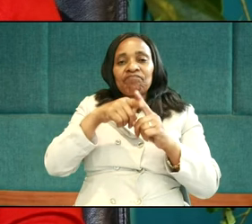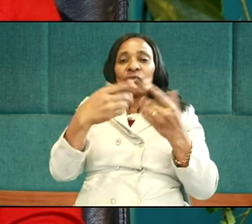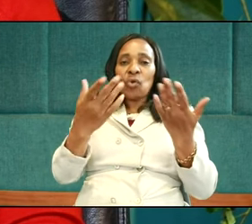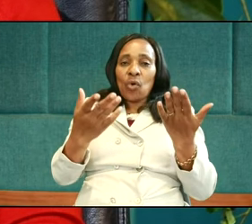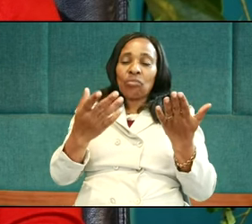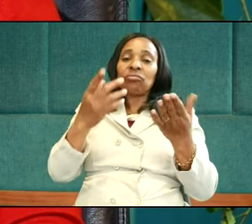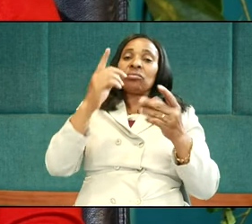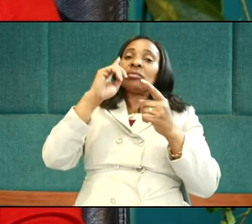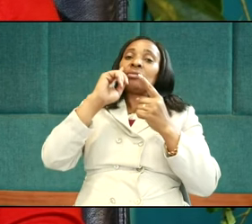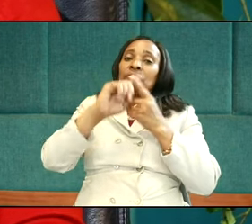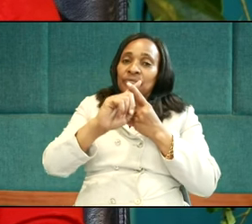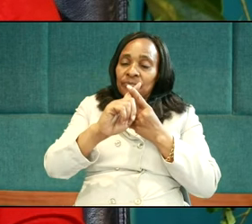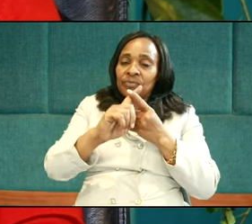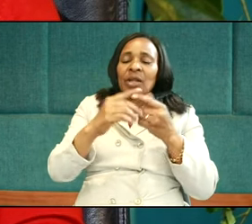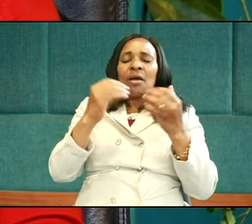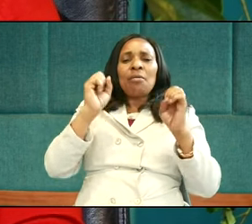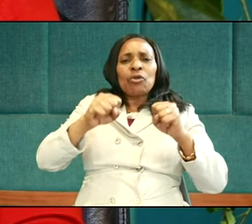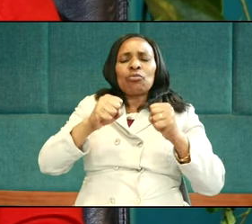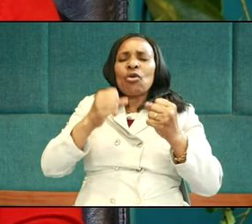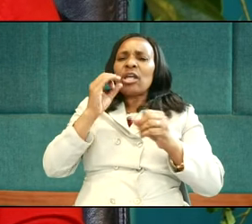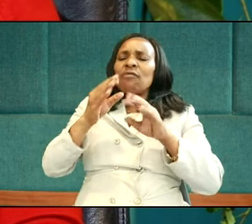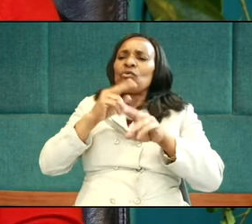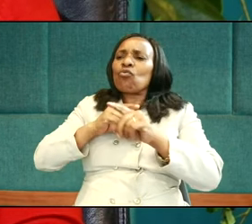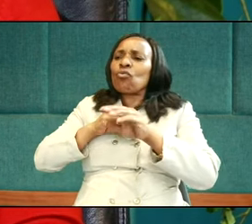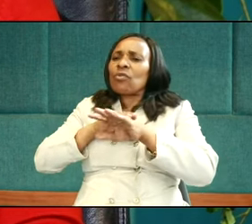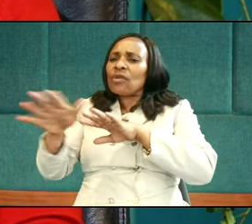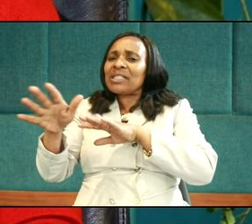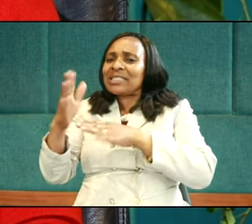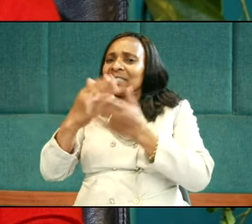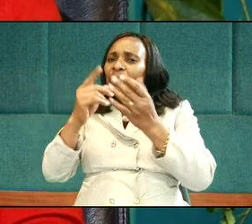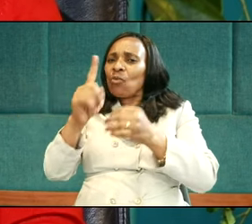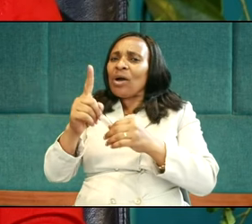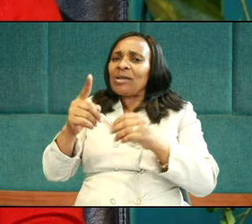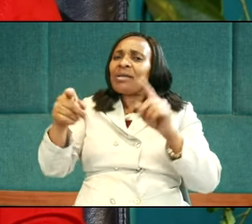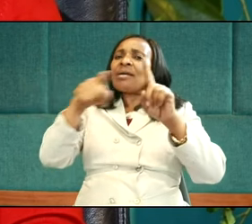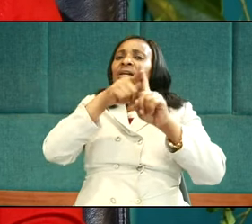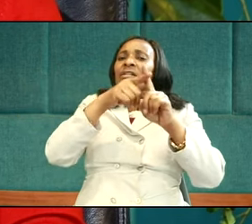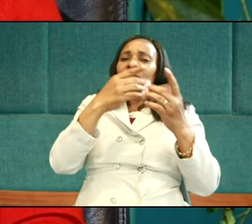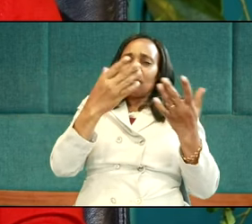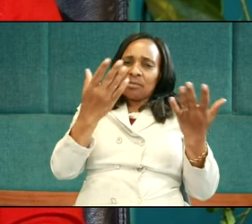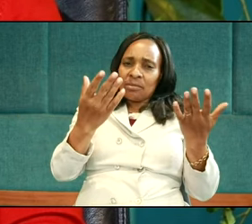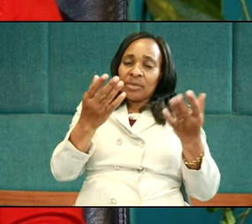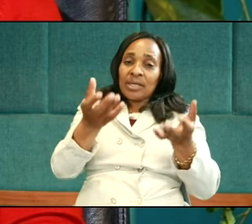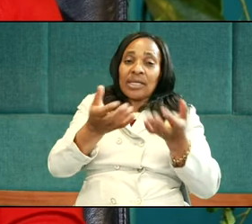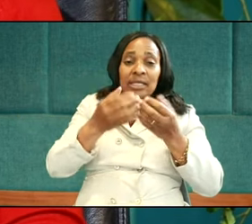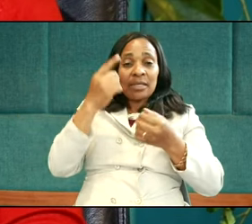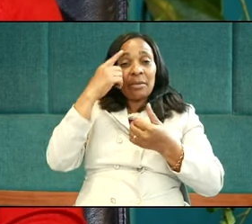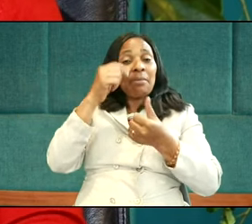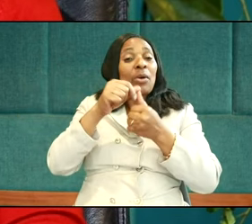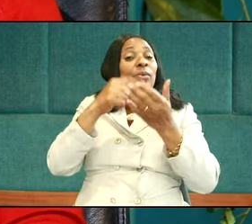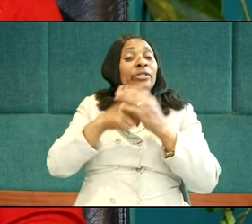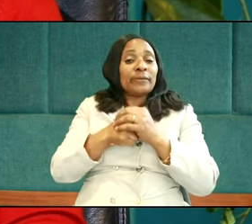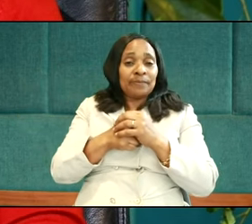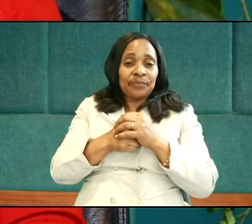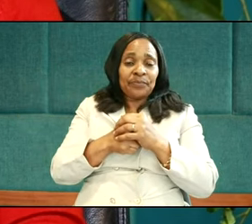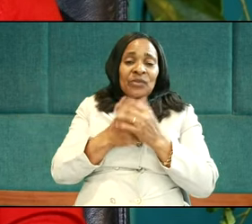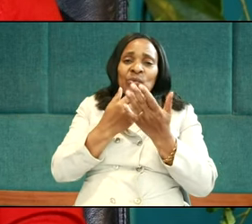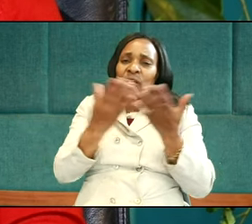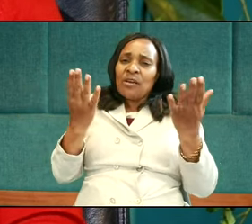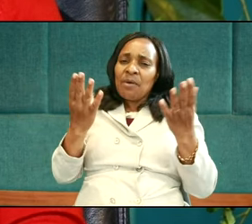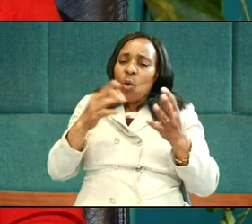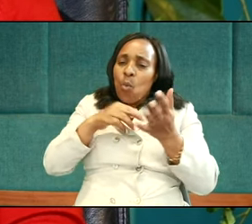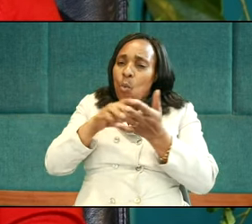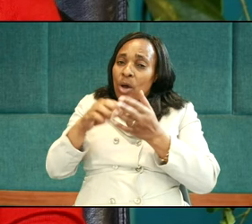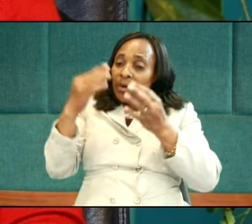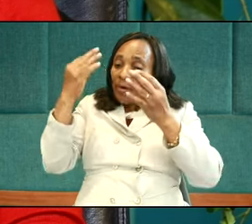woe to us if we were to influence someone else negatively. So we need to remember that whenever we walk on the face